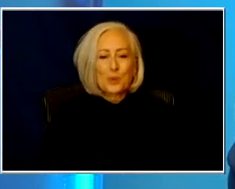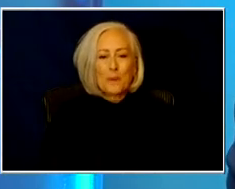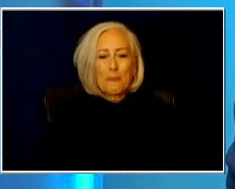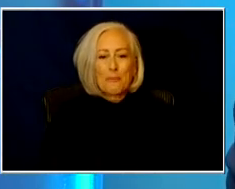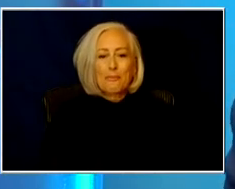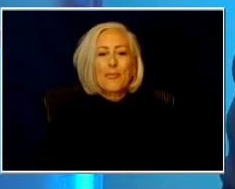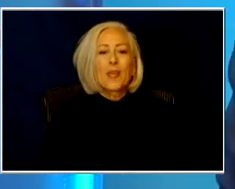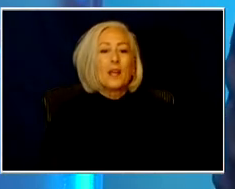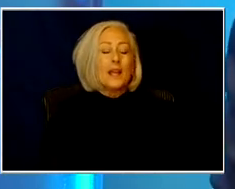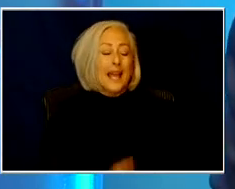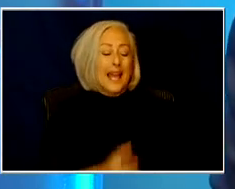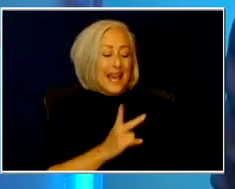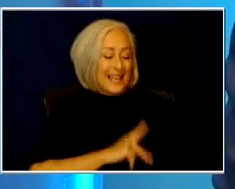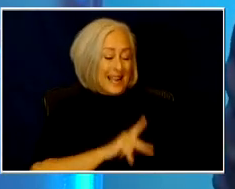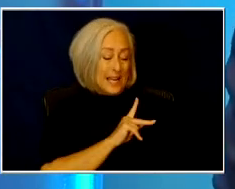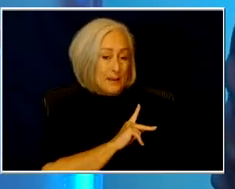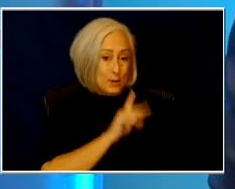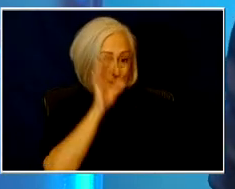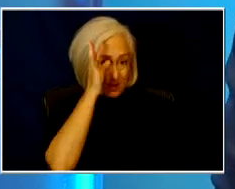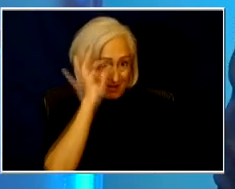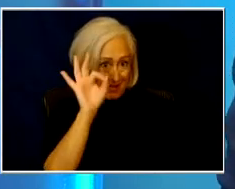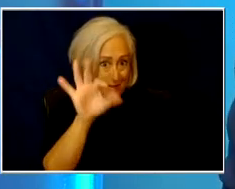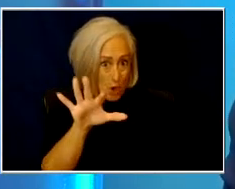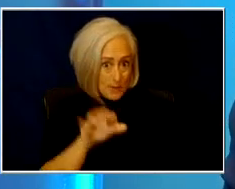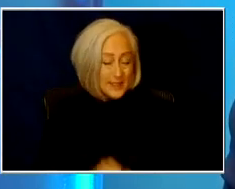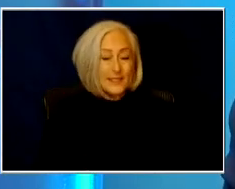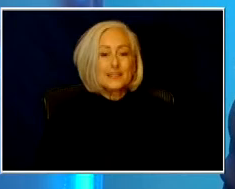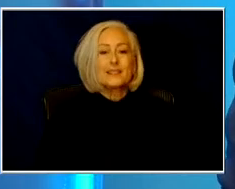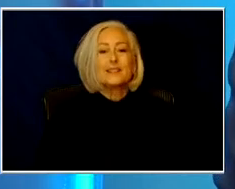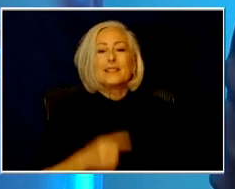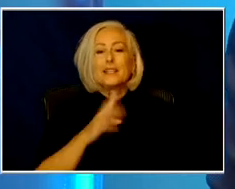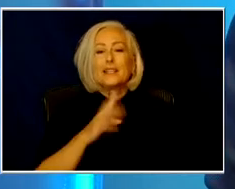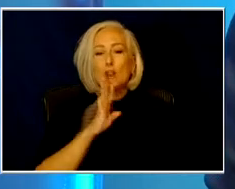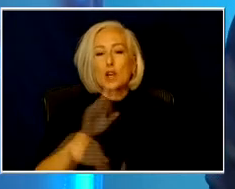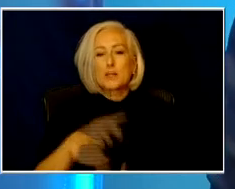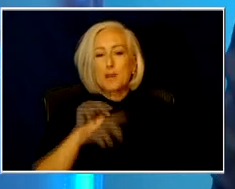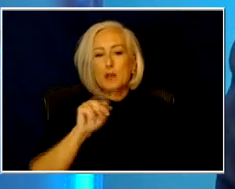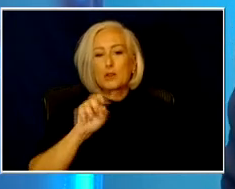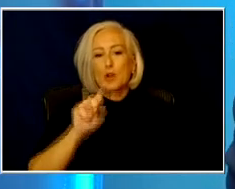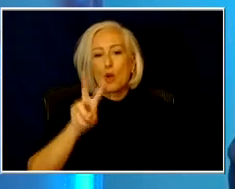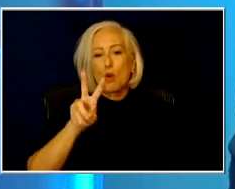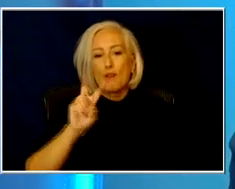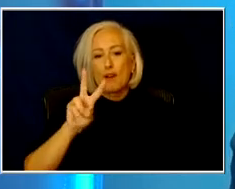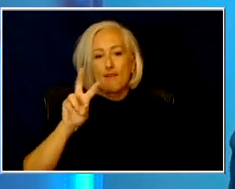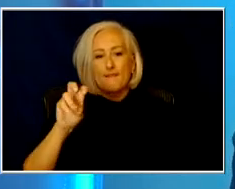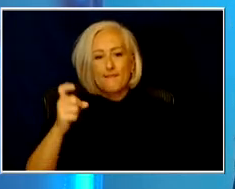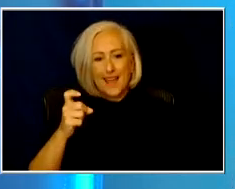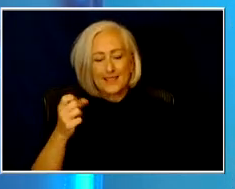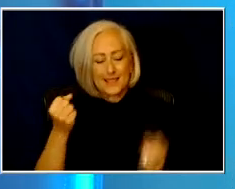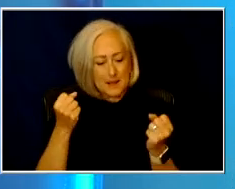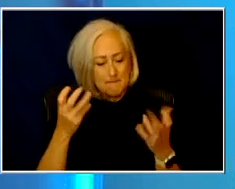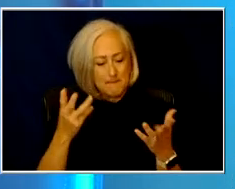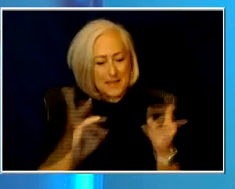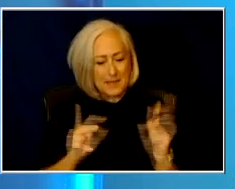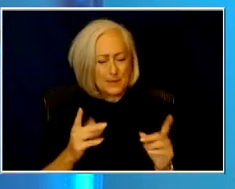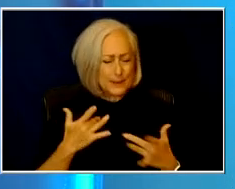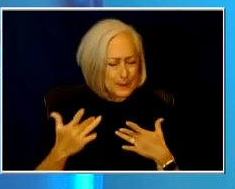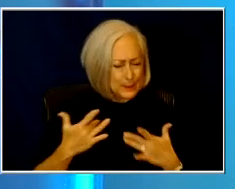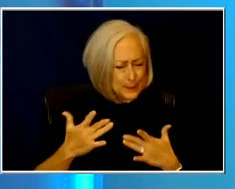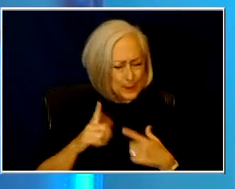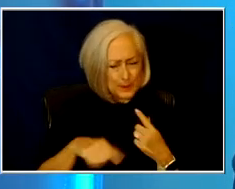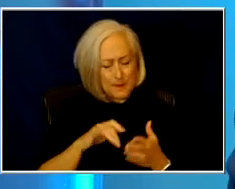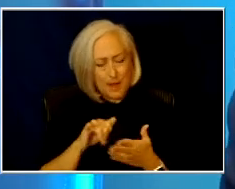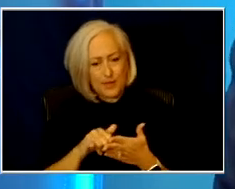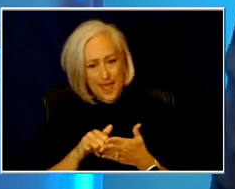personal note Dr Poland talked about novavax is available I know some folks had particular concerns or